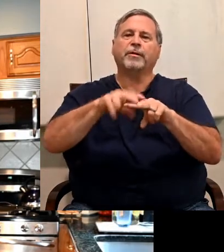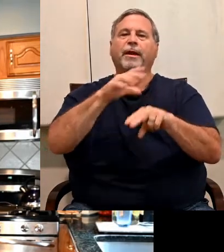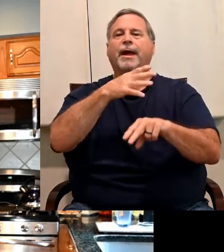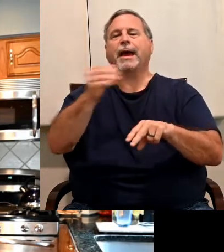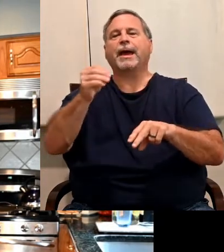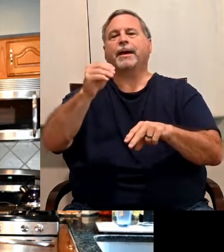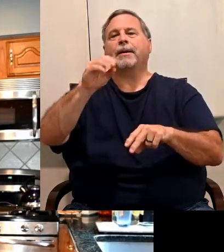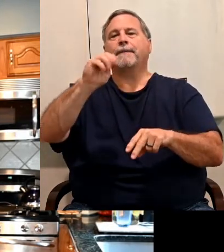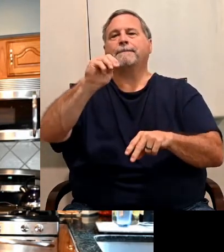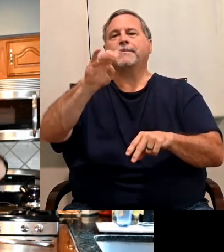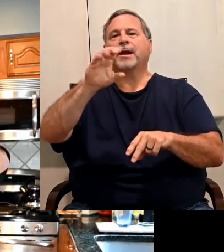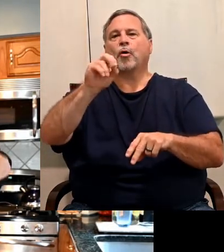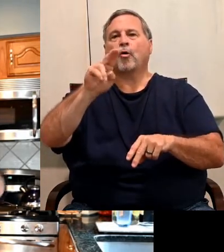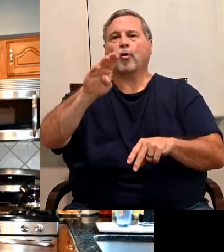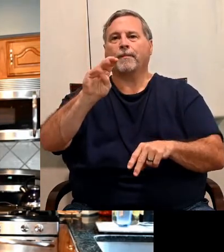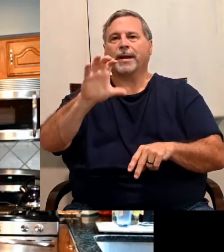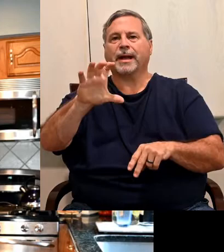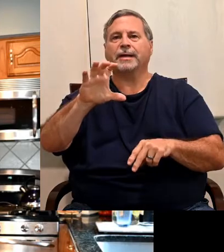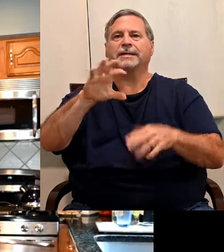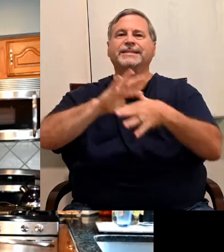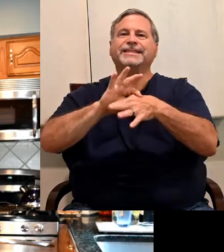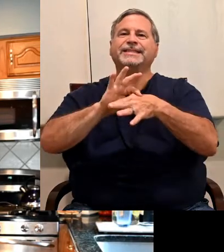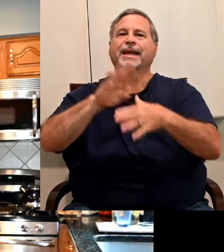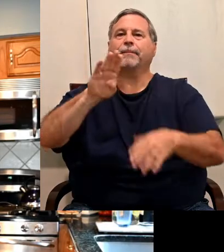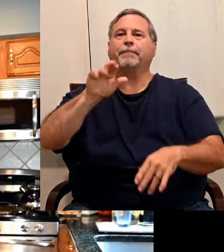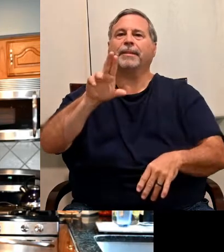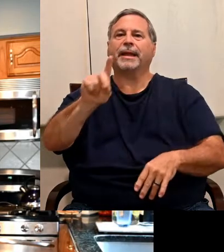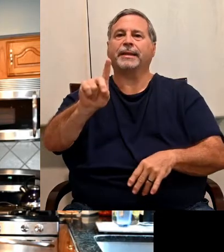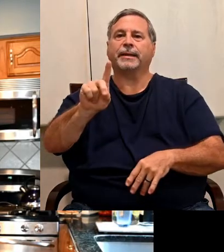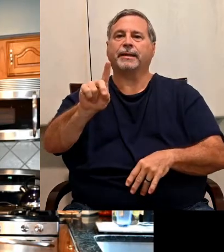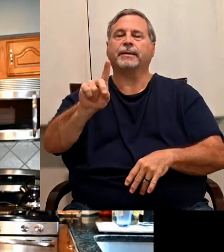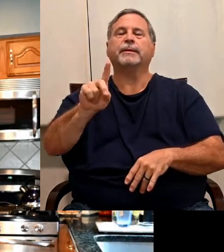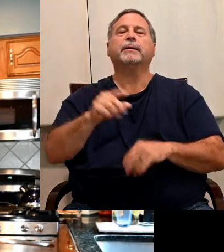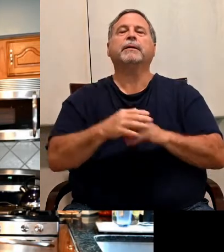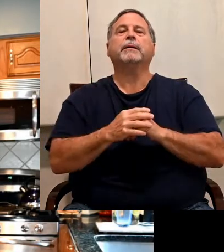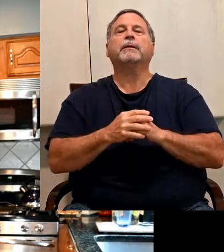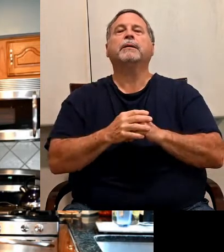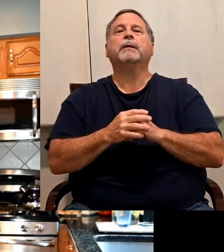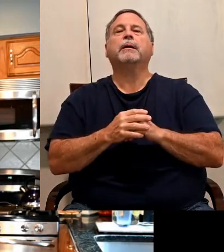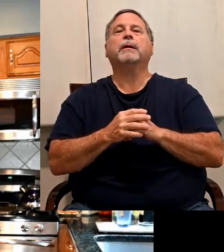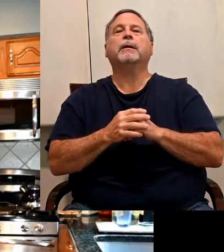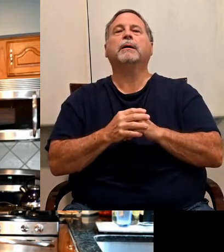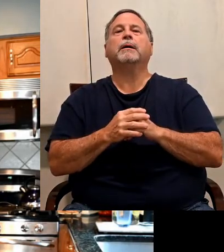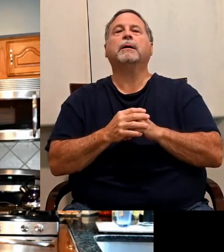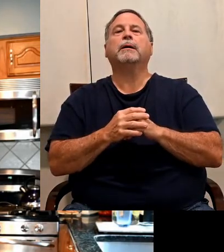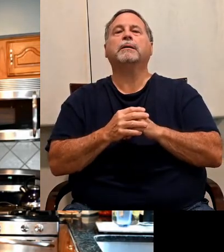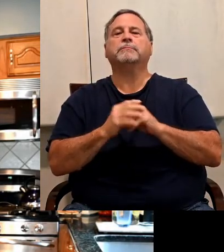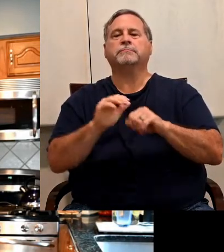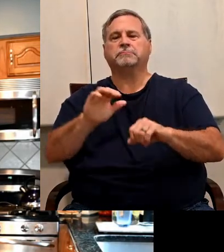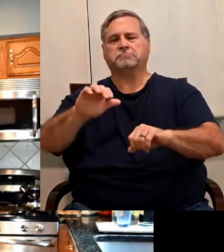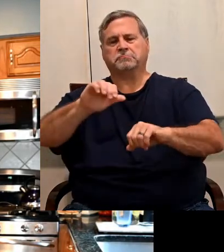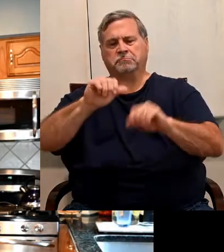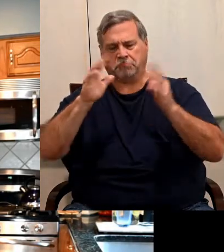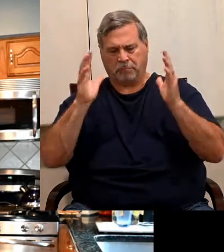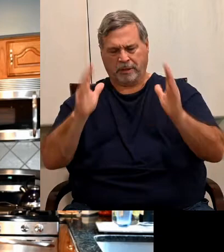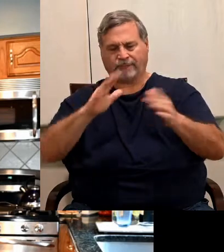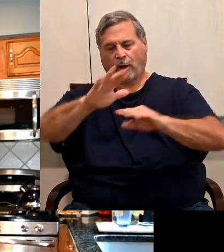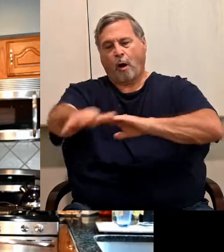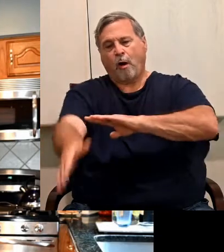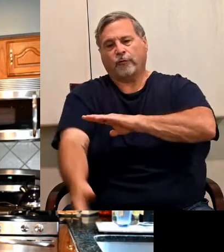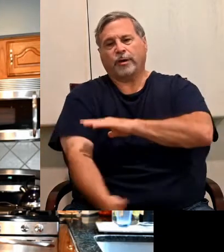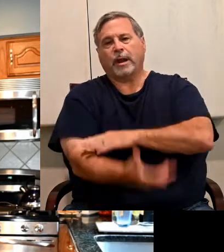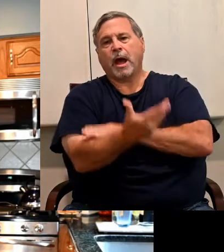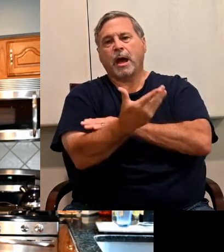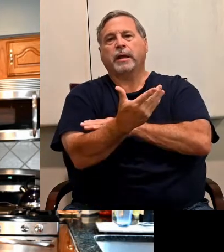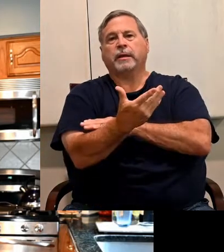with a sea salt and then used the McCormick's steak blend put on here. We set